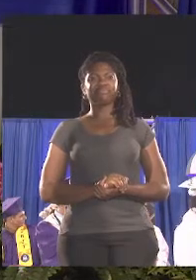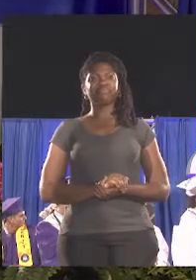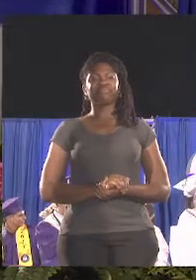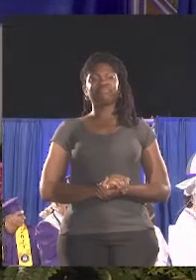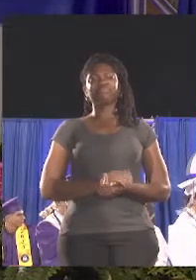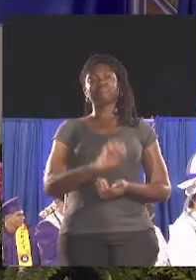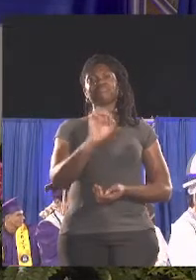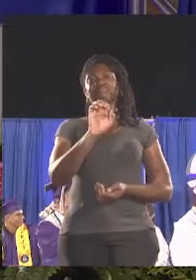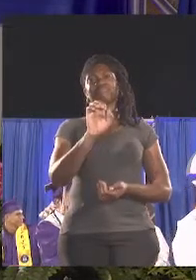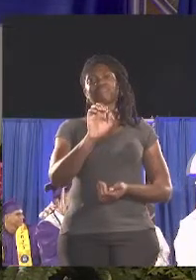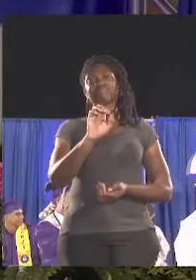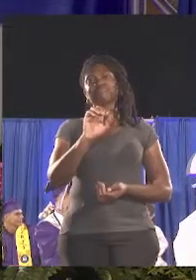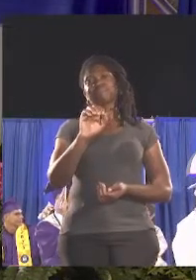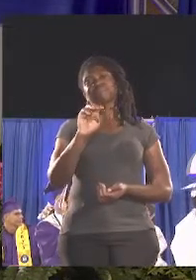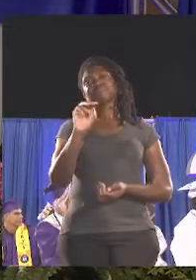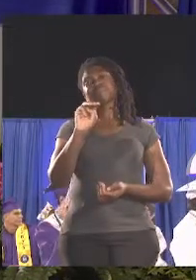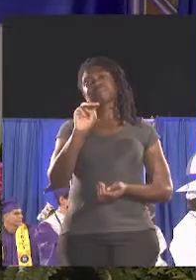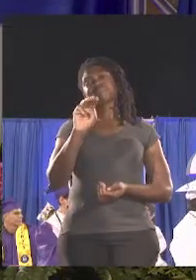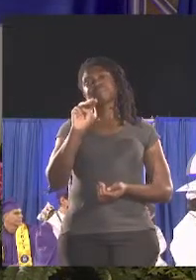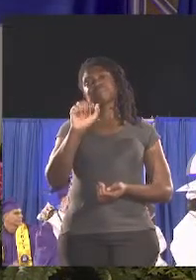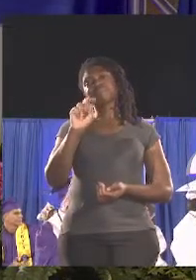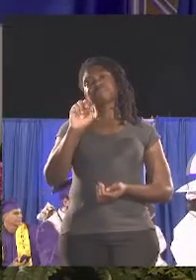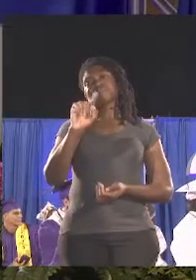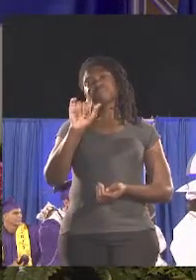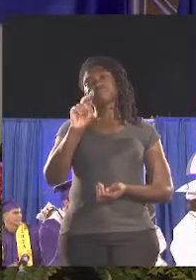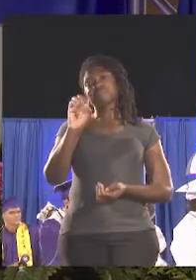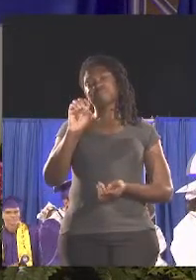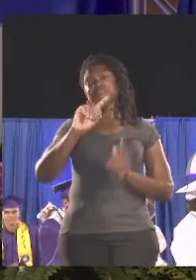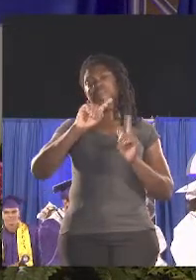Evangelique Marie Manzano, San Antonio College.